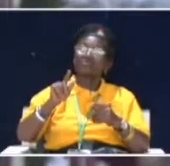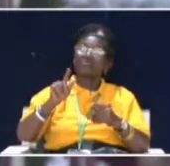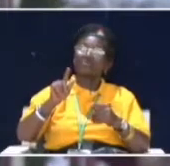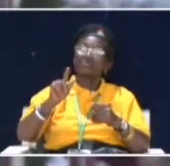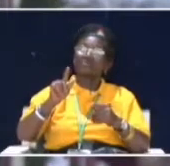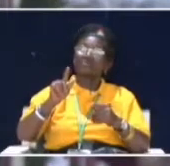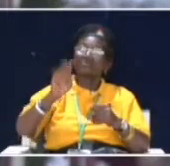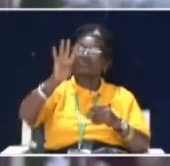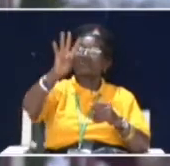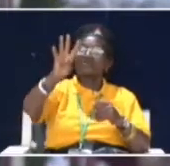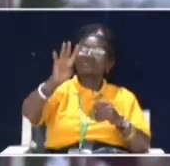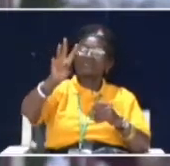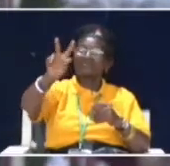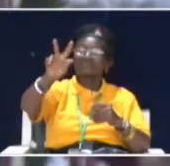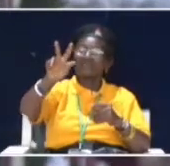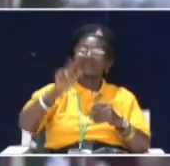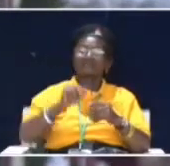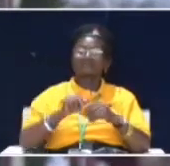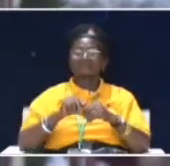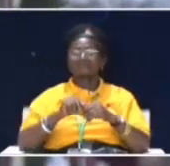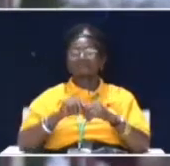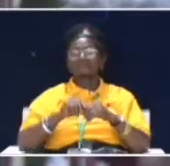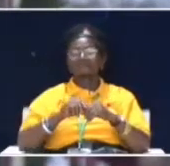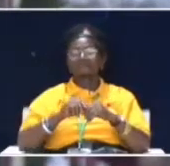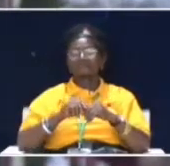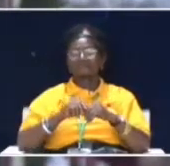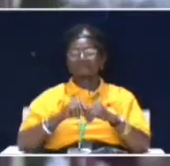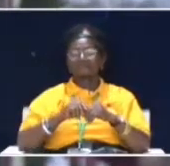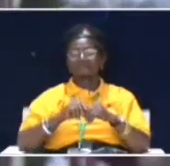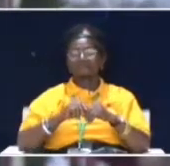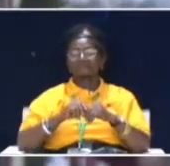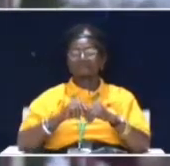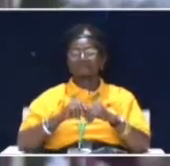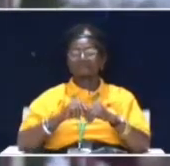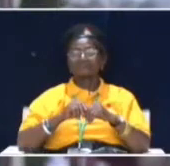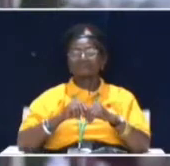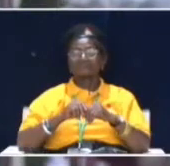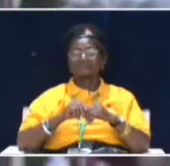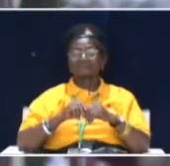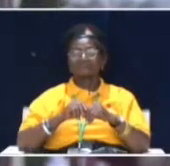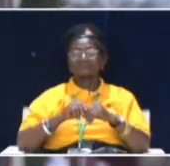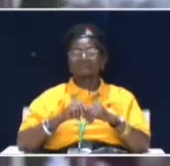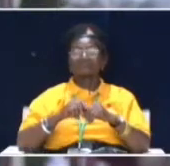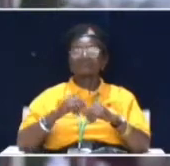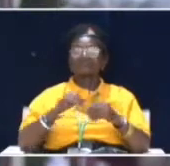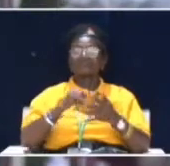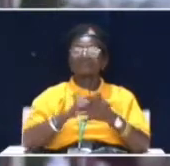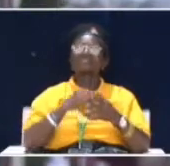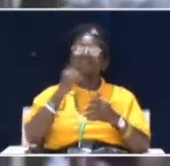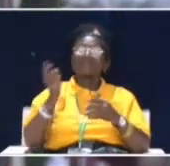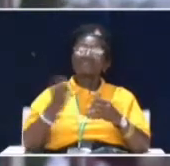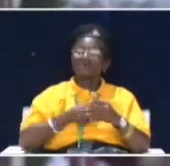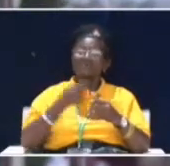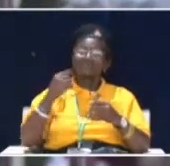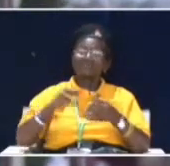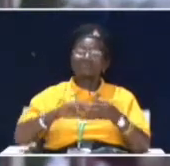verse 1-43. Genesis orí kọkànlélógójì ẹsẹ̀ kìíní dé ìkẹtàlélógójì. It tells us the story of